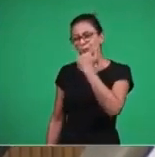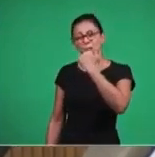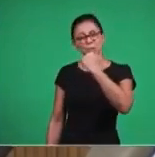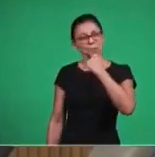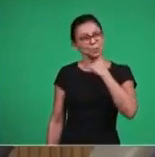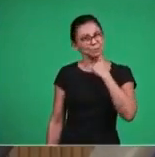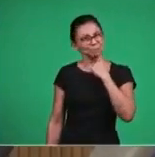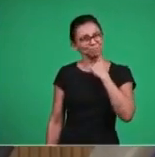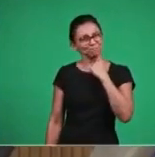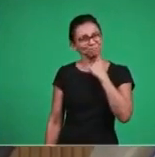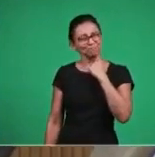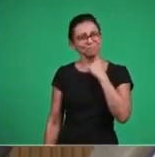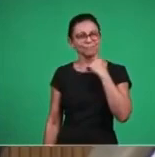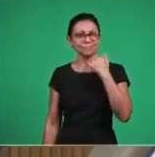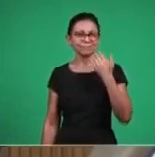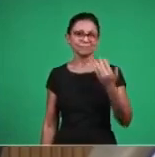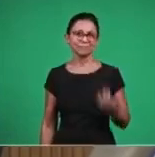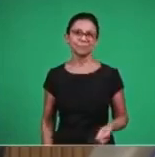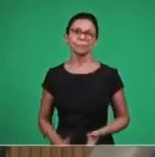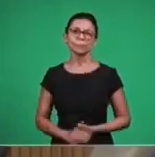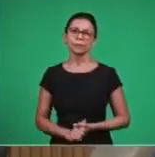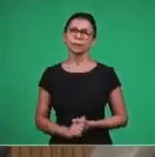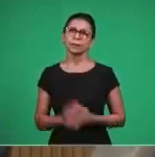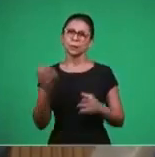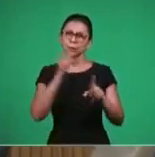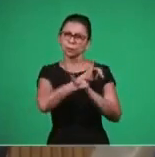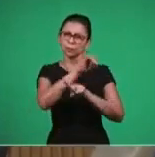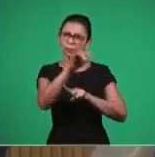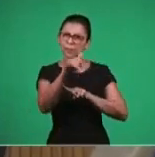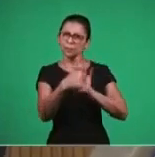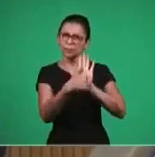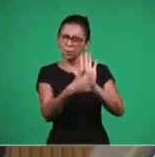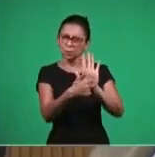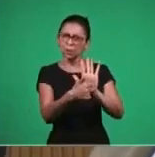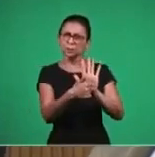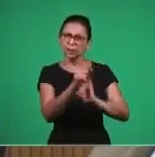does today. Man. It is prophetic, right? In our midst.